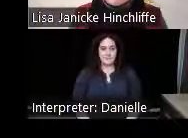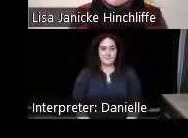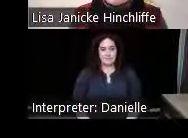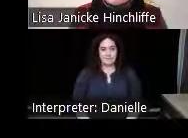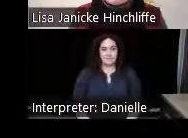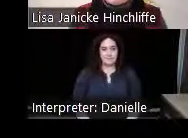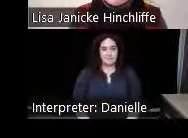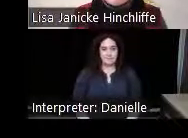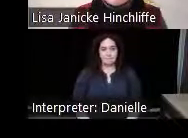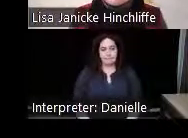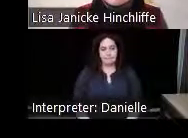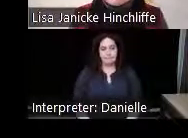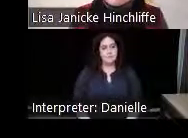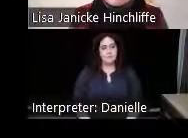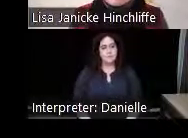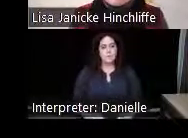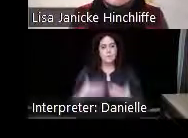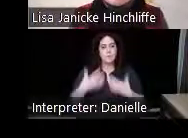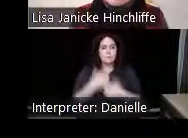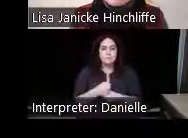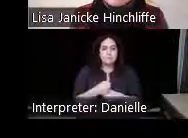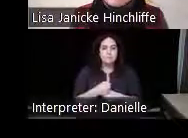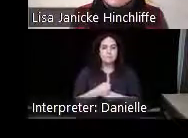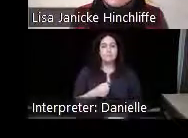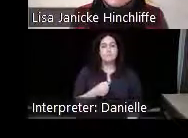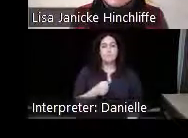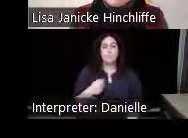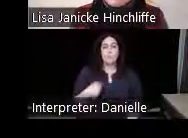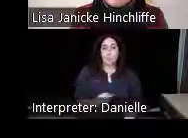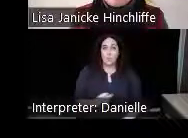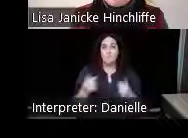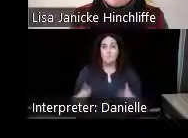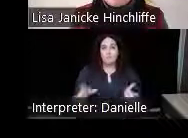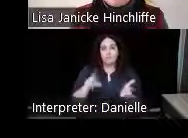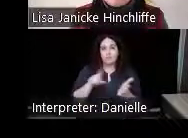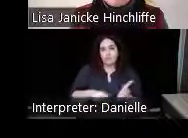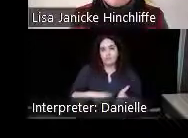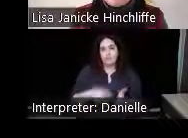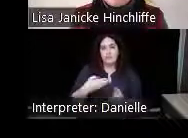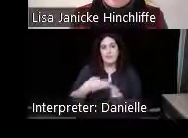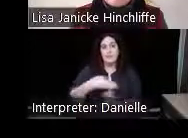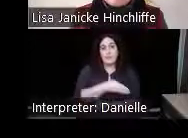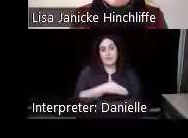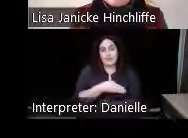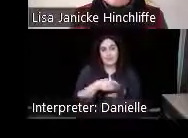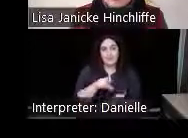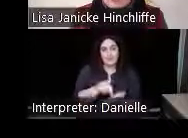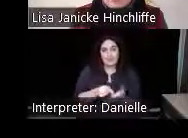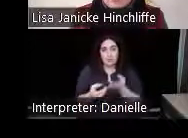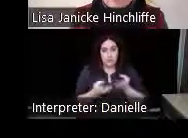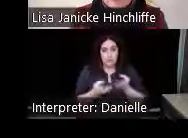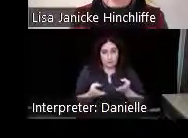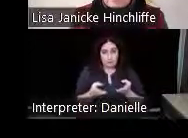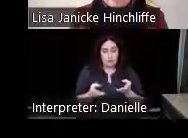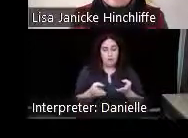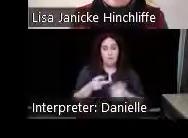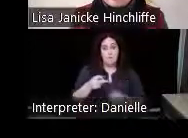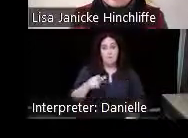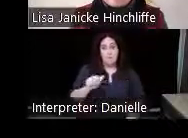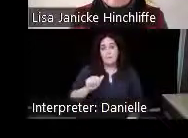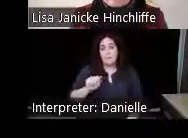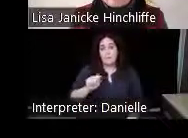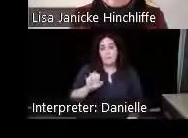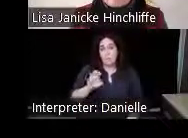here today is that we investigated the accessibility of preprint server platforms and the files that they serve in order